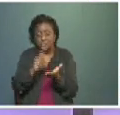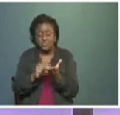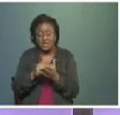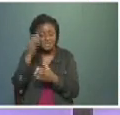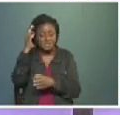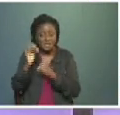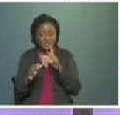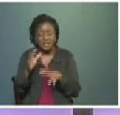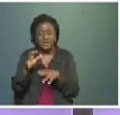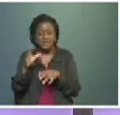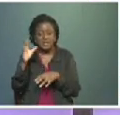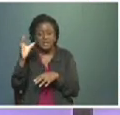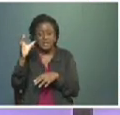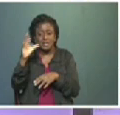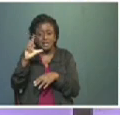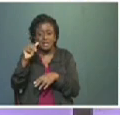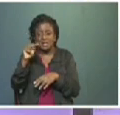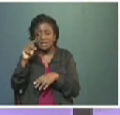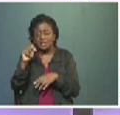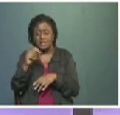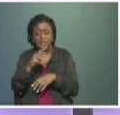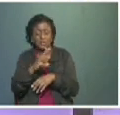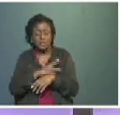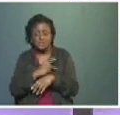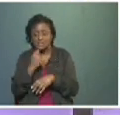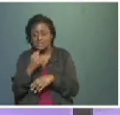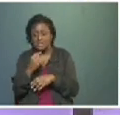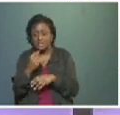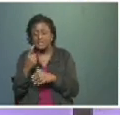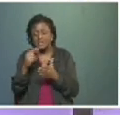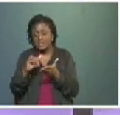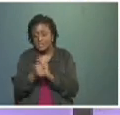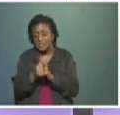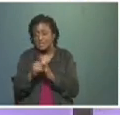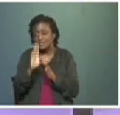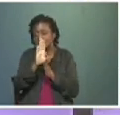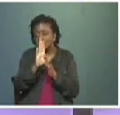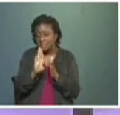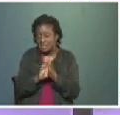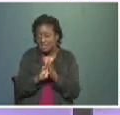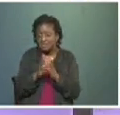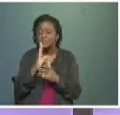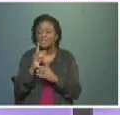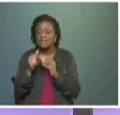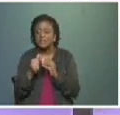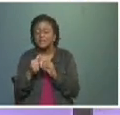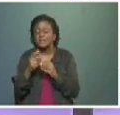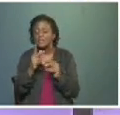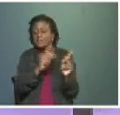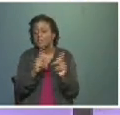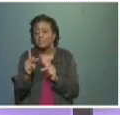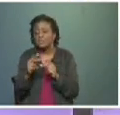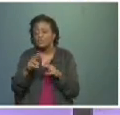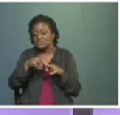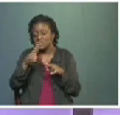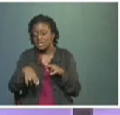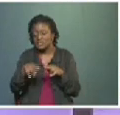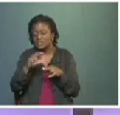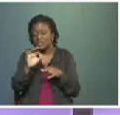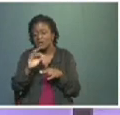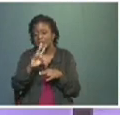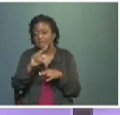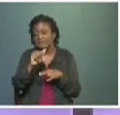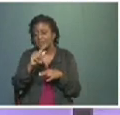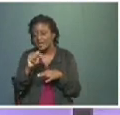during the first media briefing this morning that these bills speak to the proposed reduction in value-added tax from 12 to